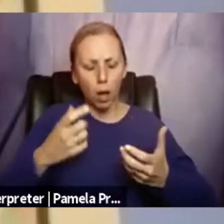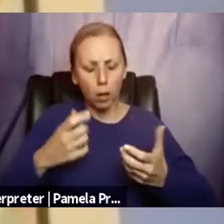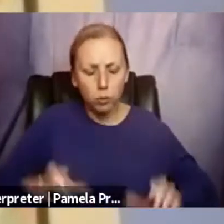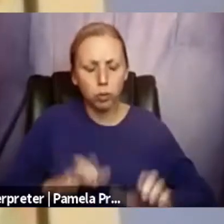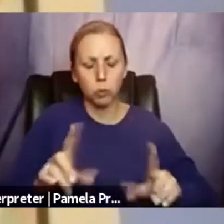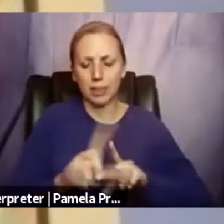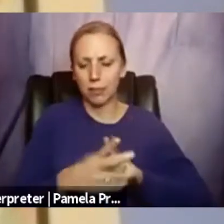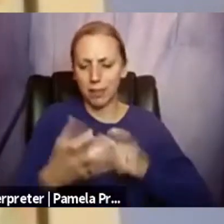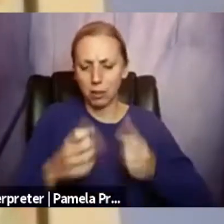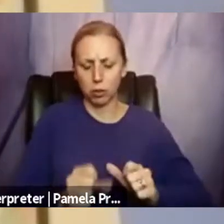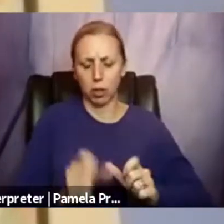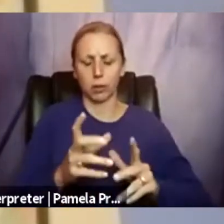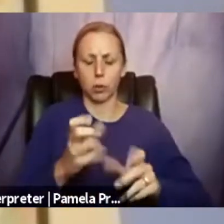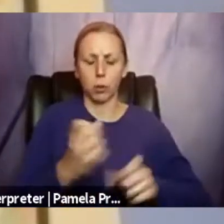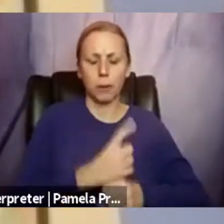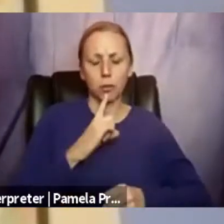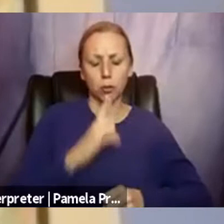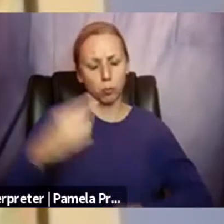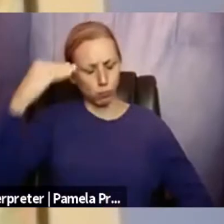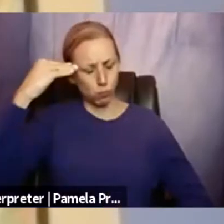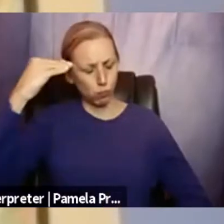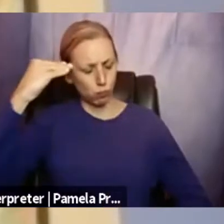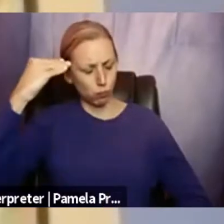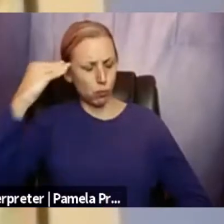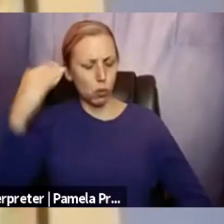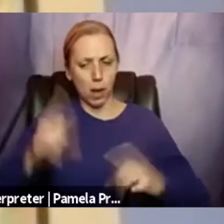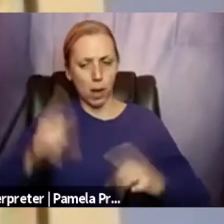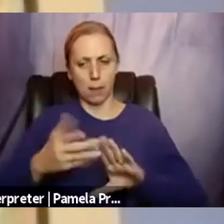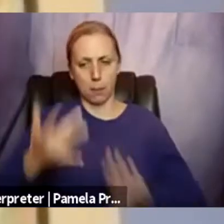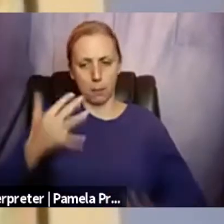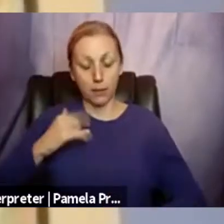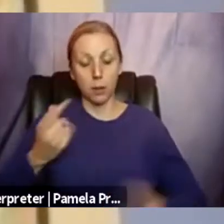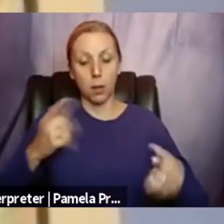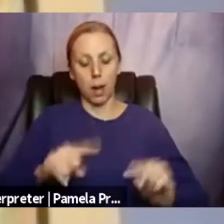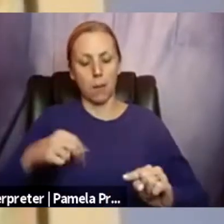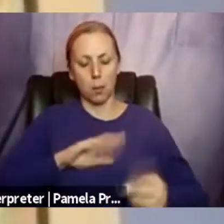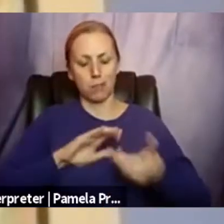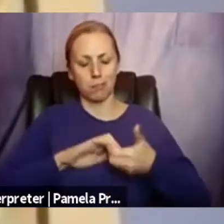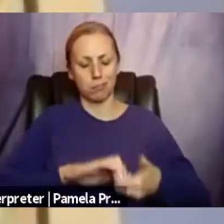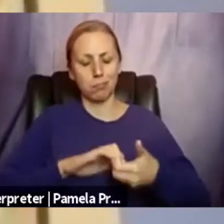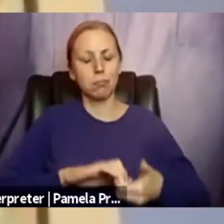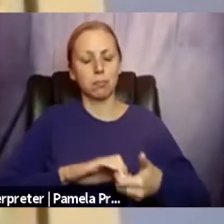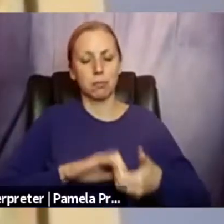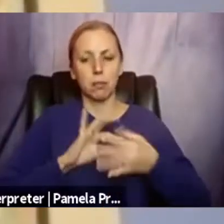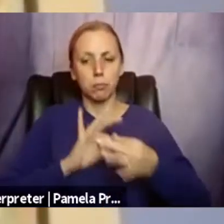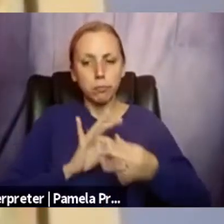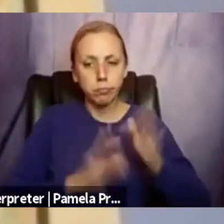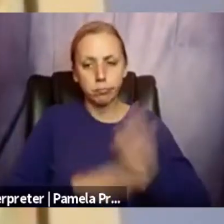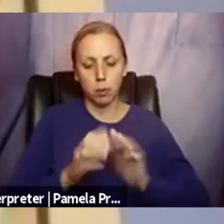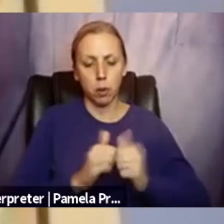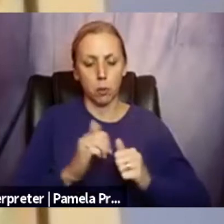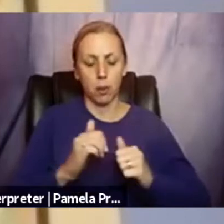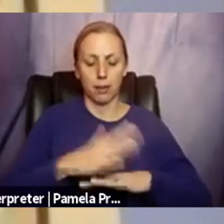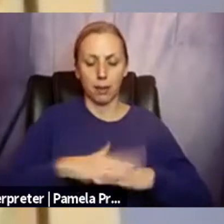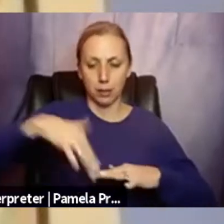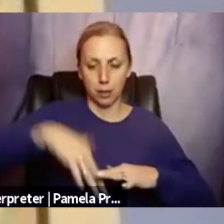in this initial instance by nurturing relationships with local Indigenous and First Nation artists and organizations,